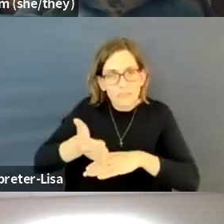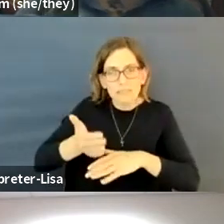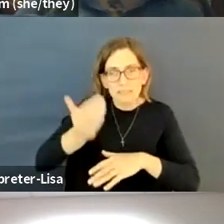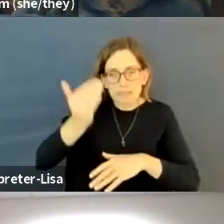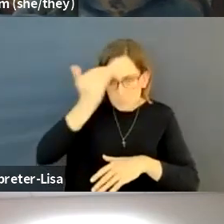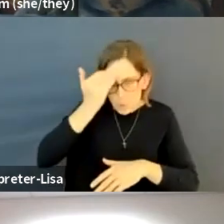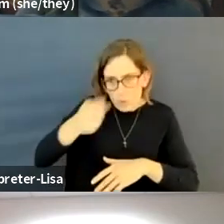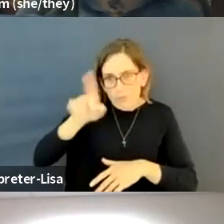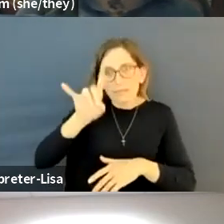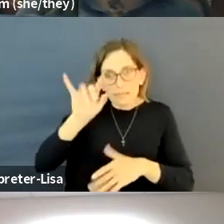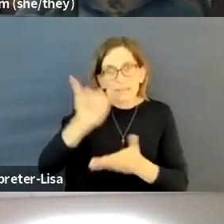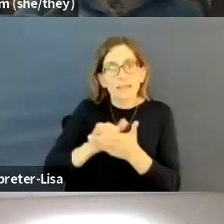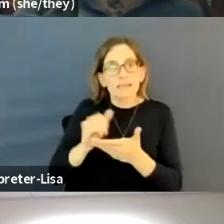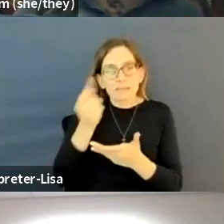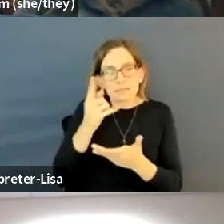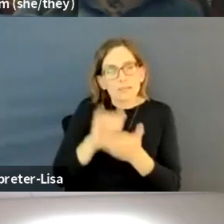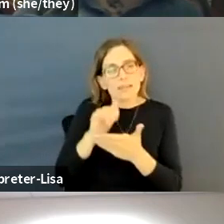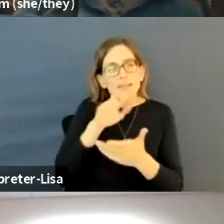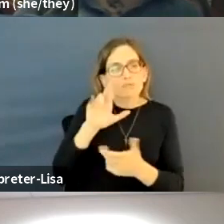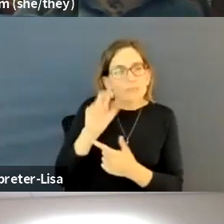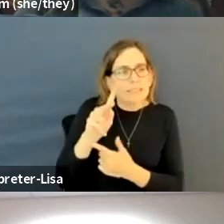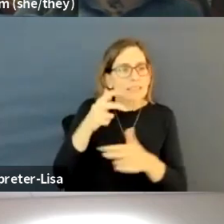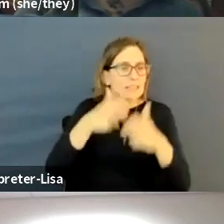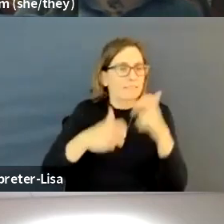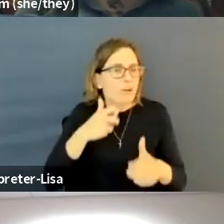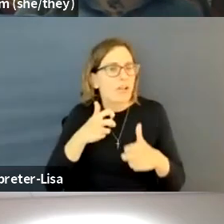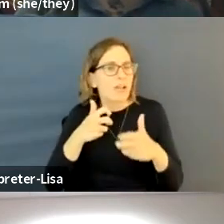that I understood that that was risky and difficult. And I think that